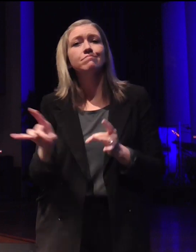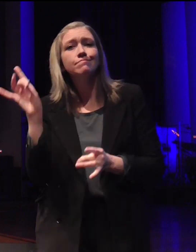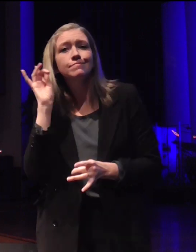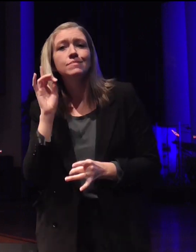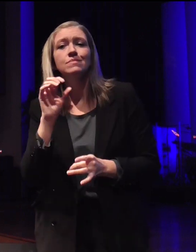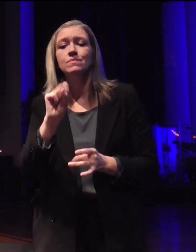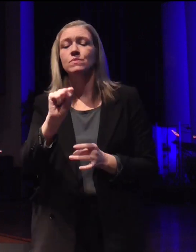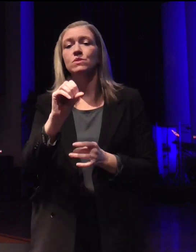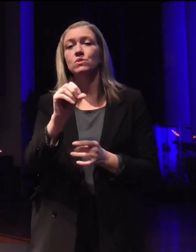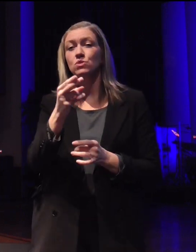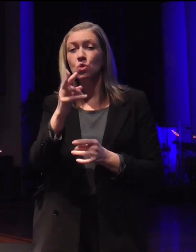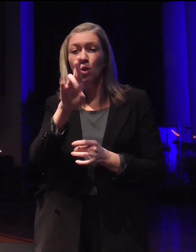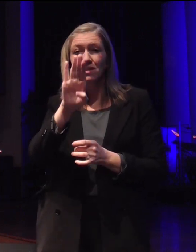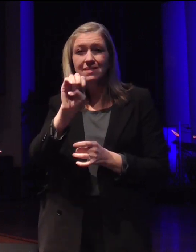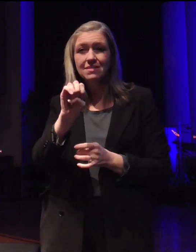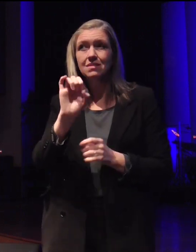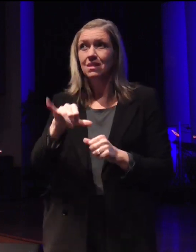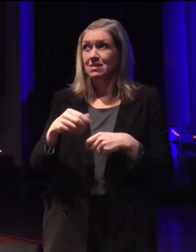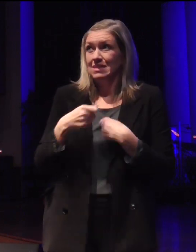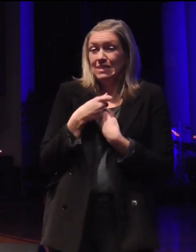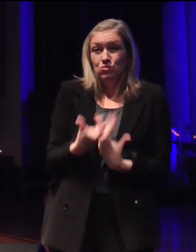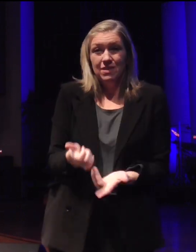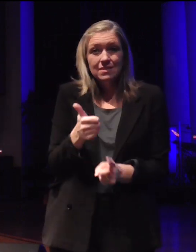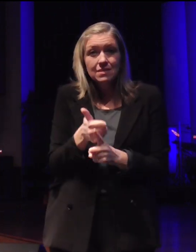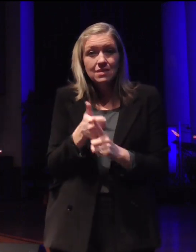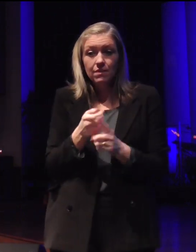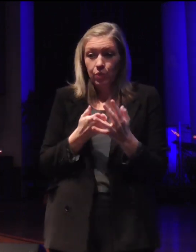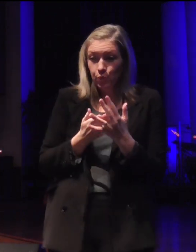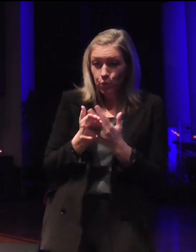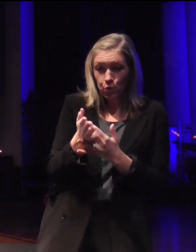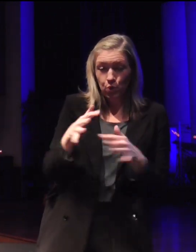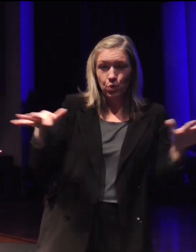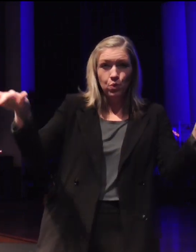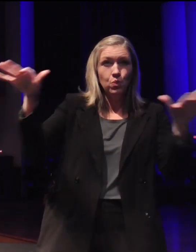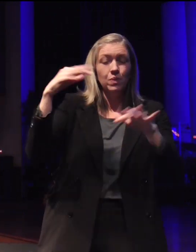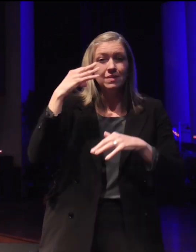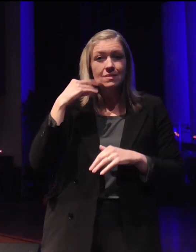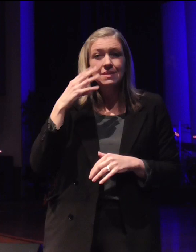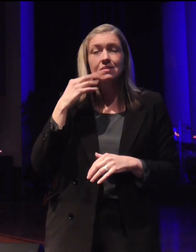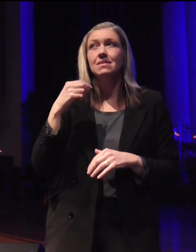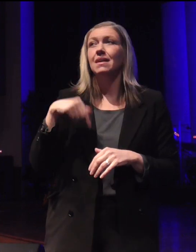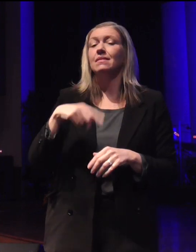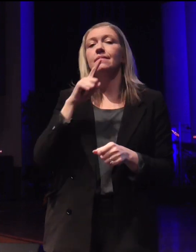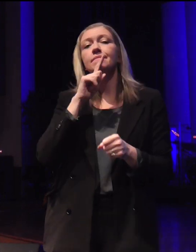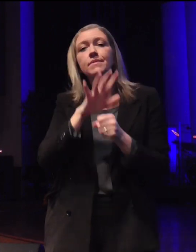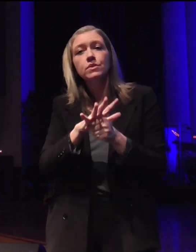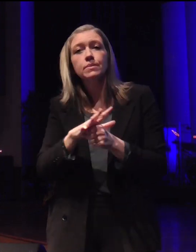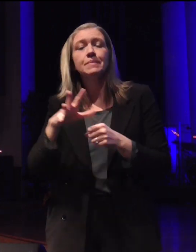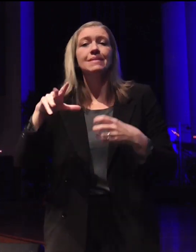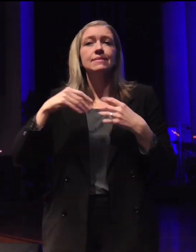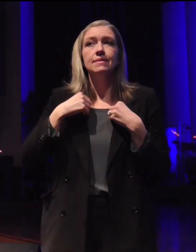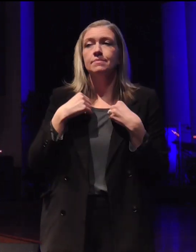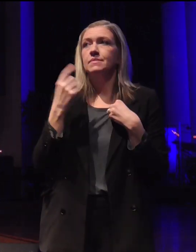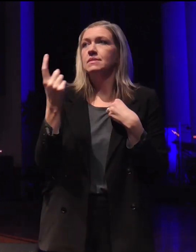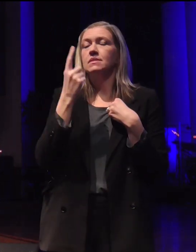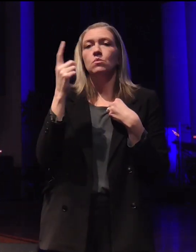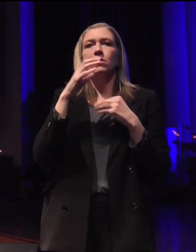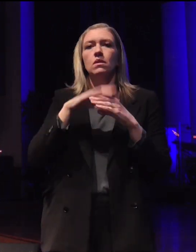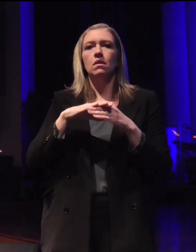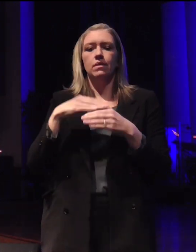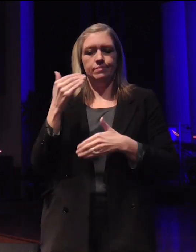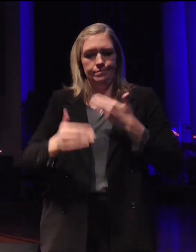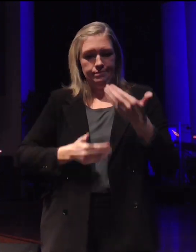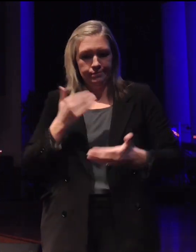is, expressing itself through all that and affirming and accepting that somewhere along the